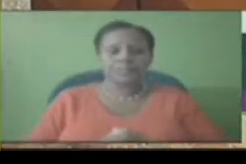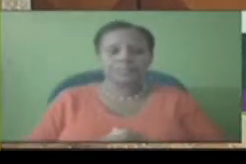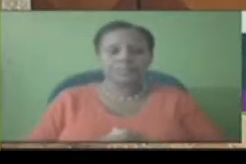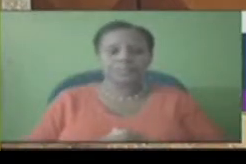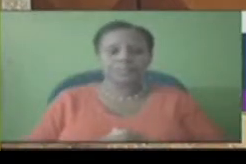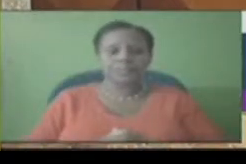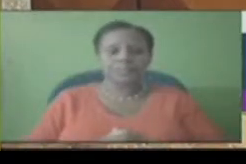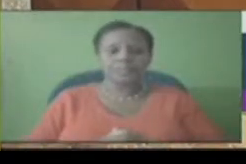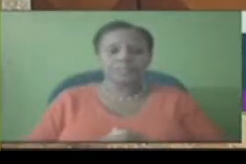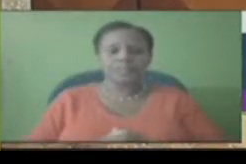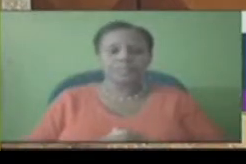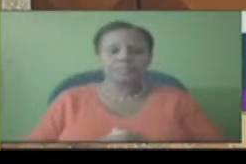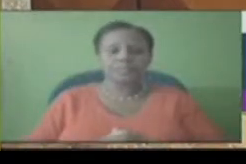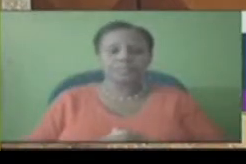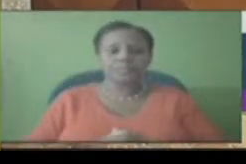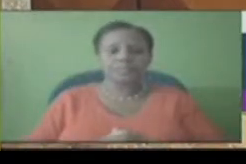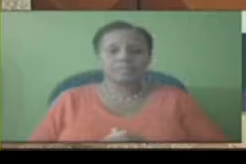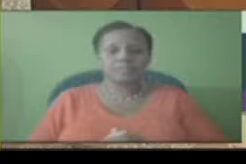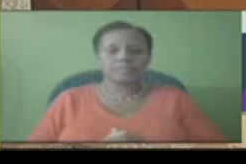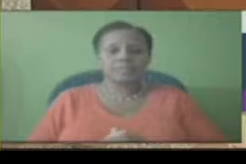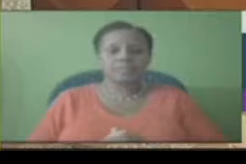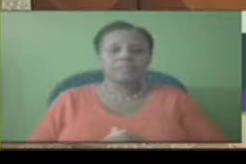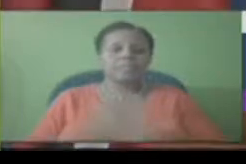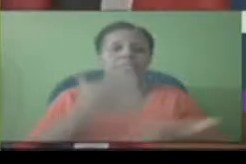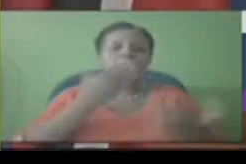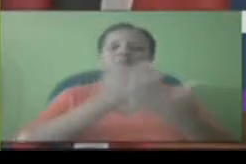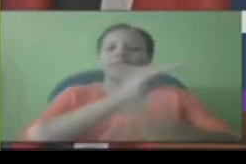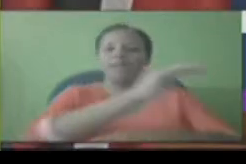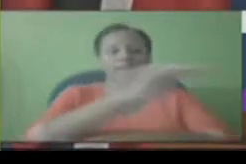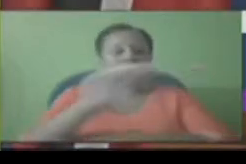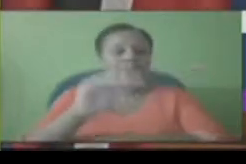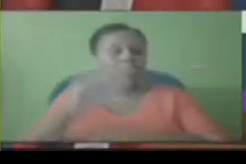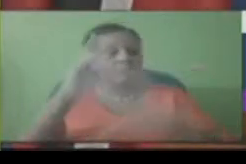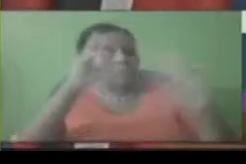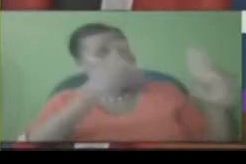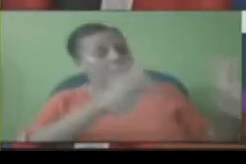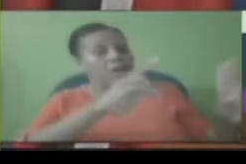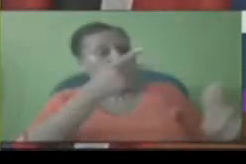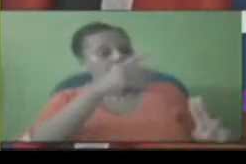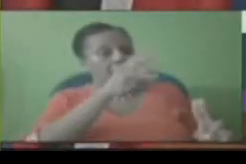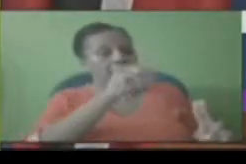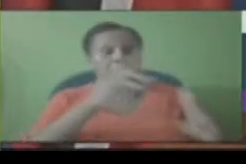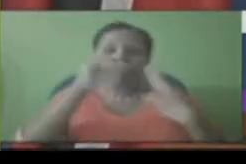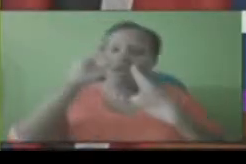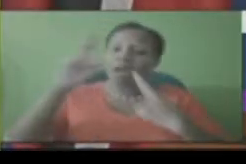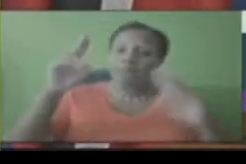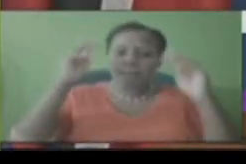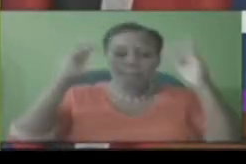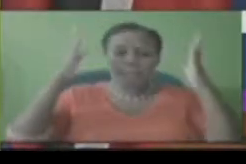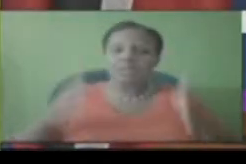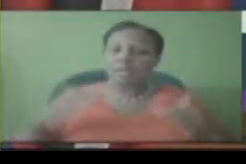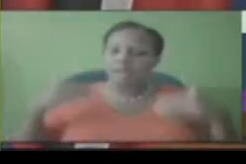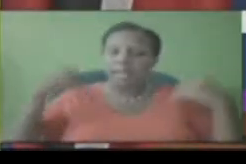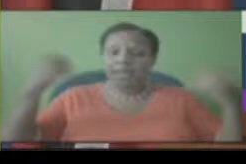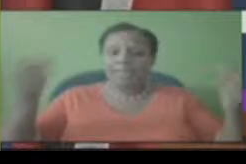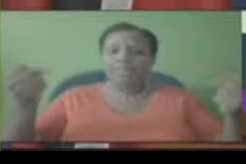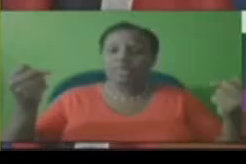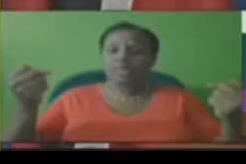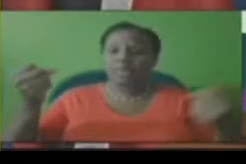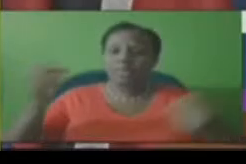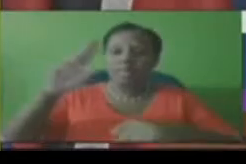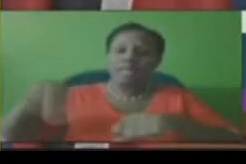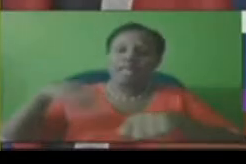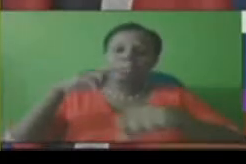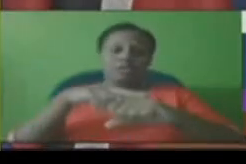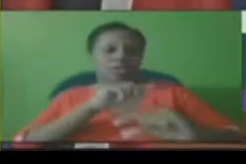Good afternoon to the Honourable Prime Minister, the Honourable Ministers of Health, National Security, Energy, and the Office of the Prime